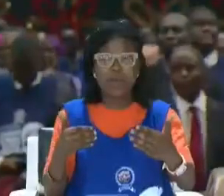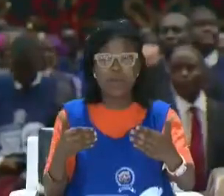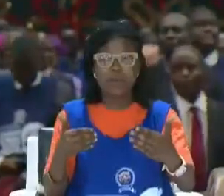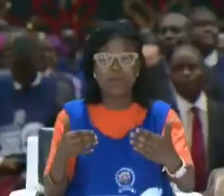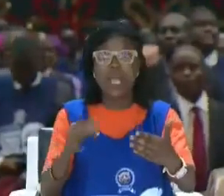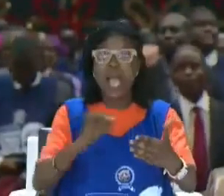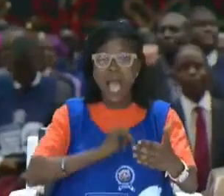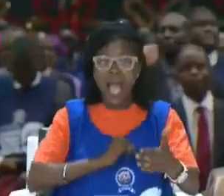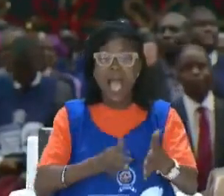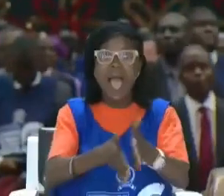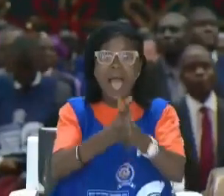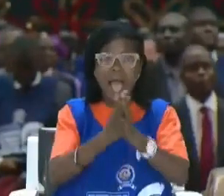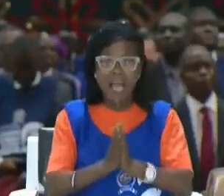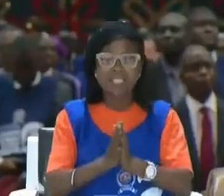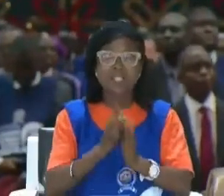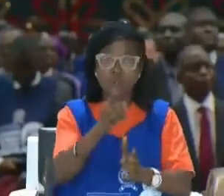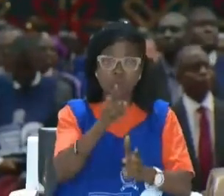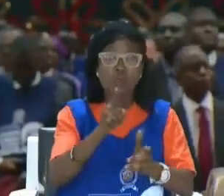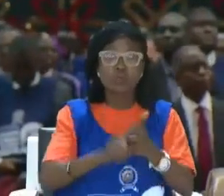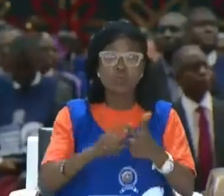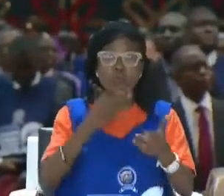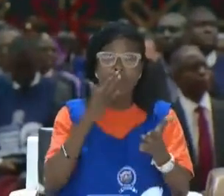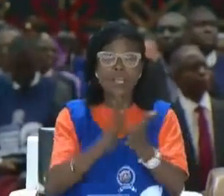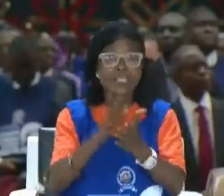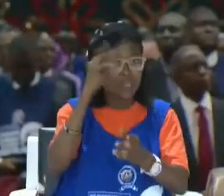before I ask you to praise him tonight,